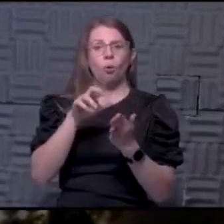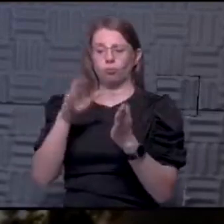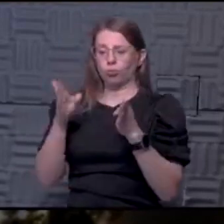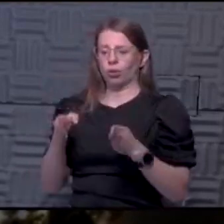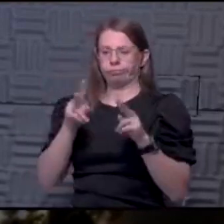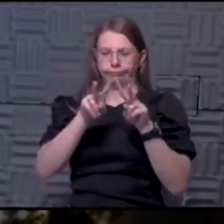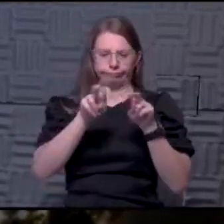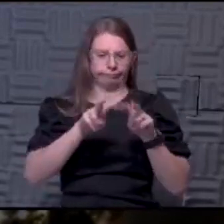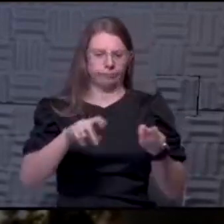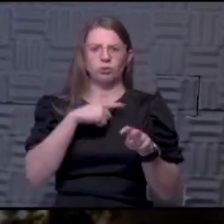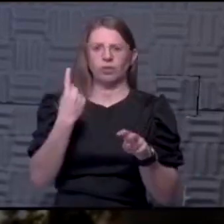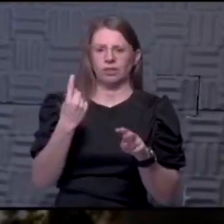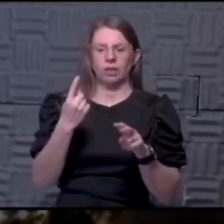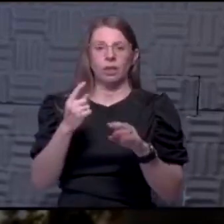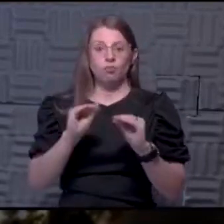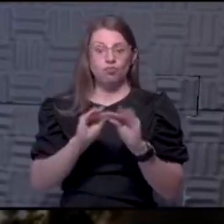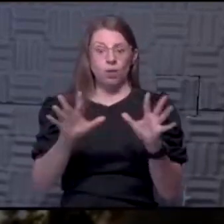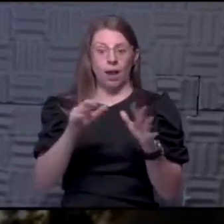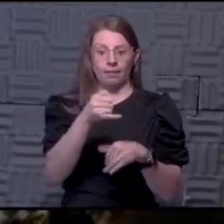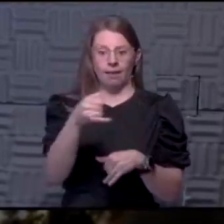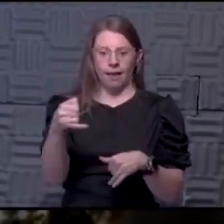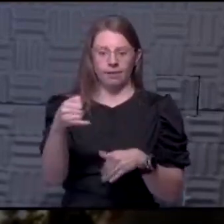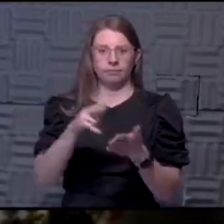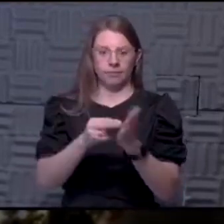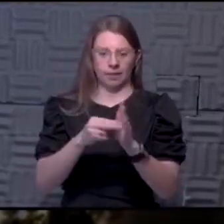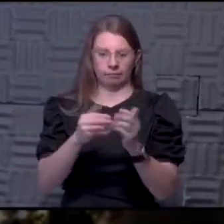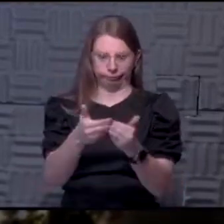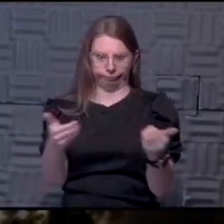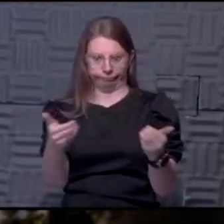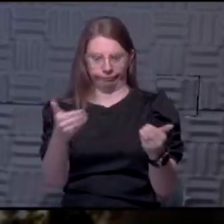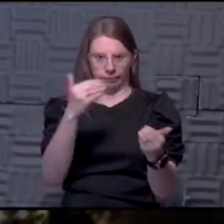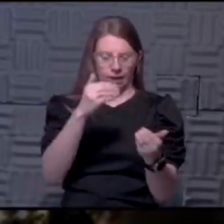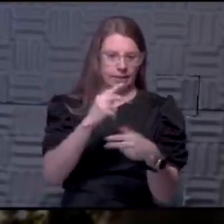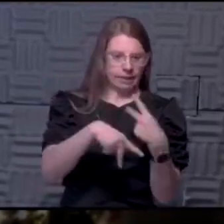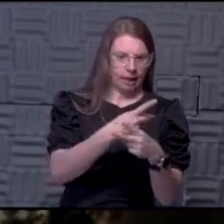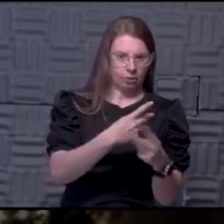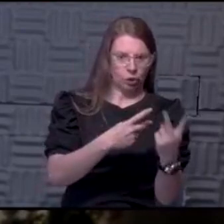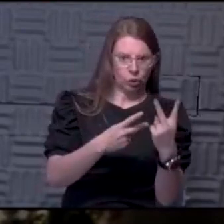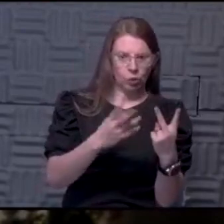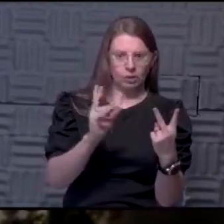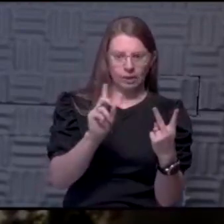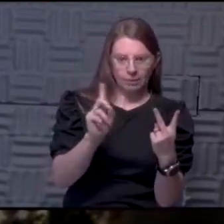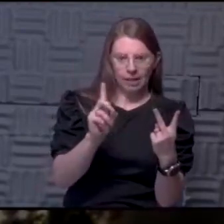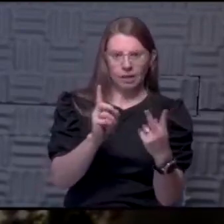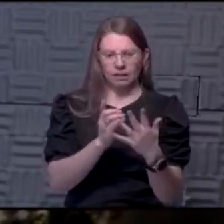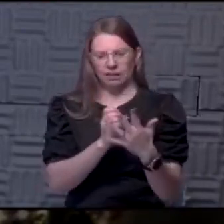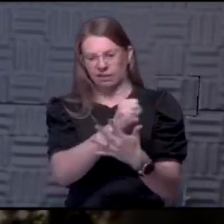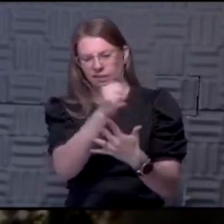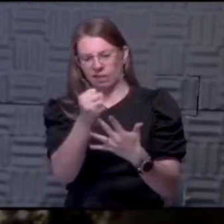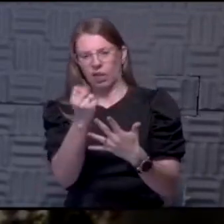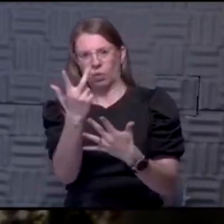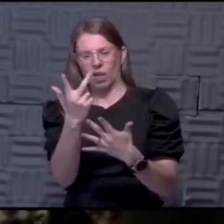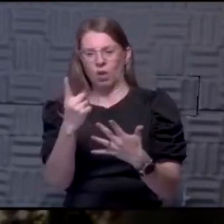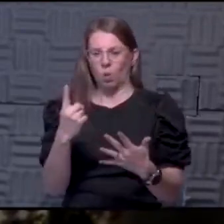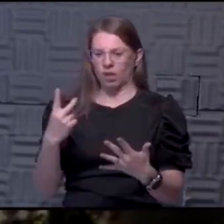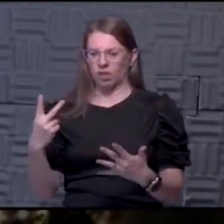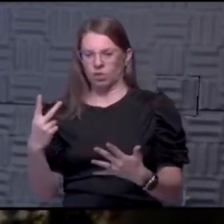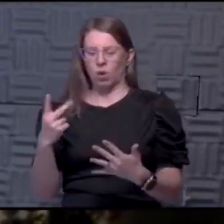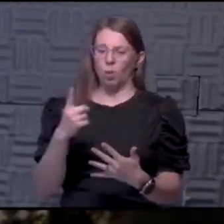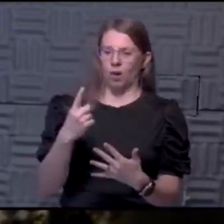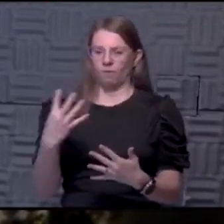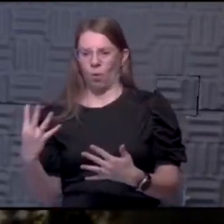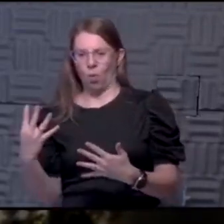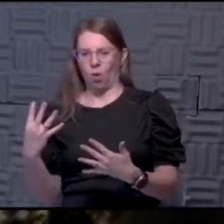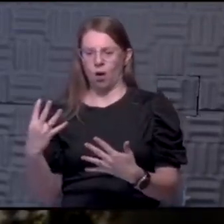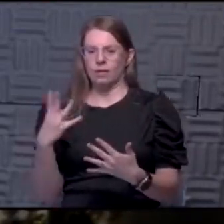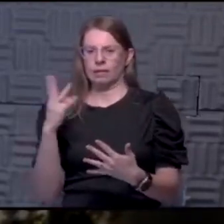risks, there's no bright line that separates a lot of them. Why would type 2 diabetes be in 3 and type 1 in 4? And you know